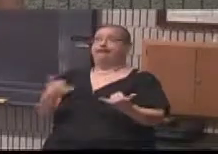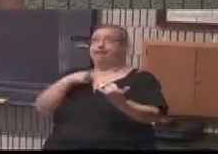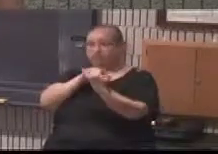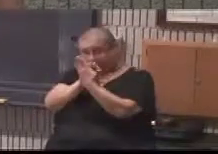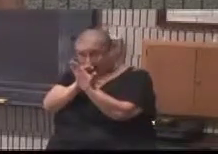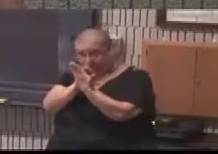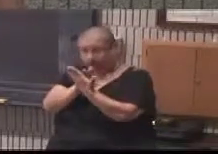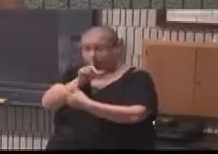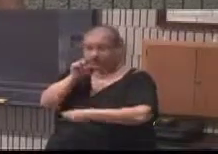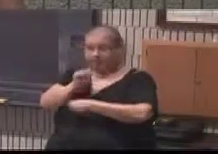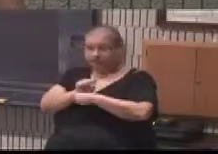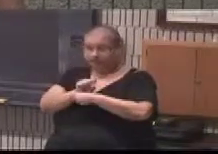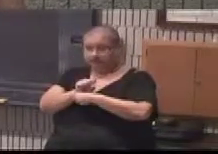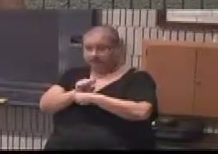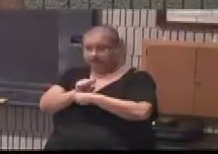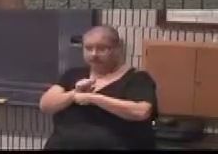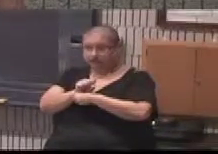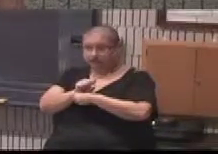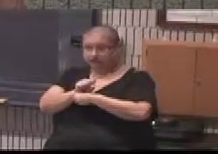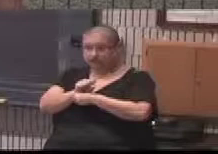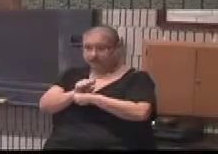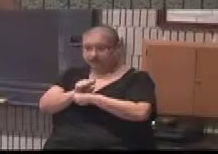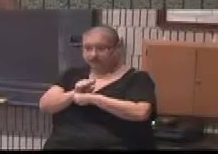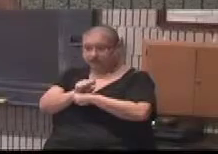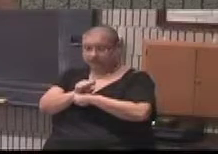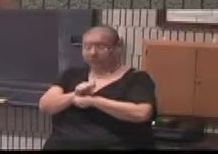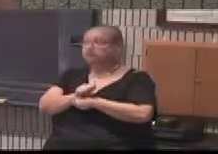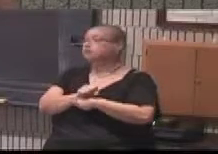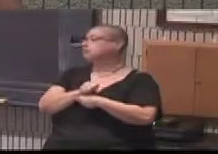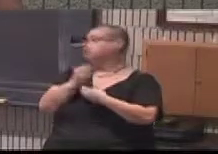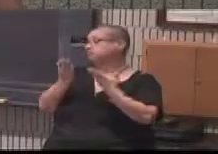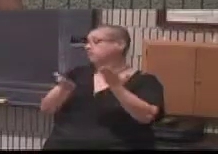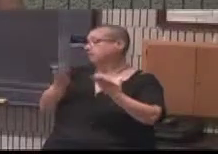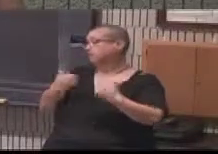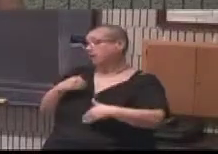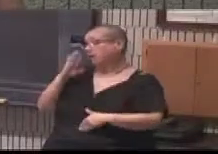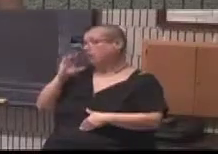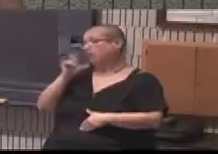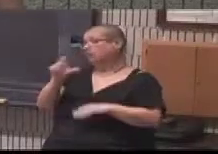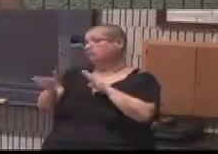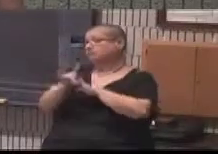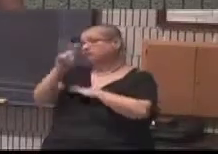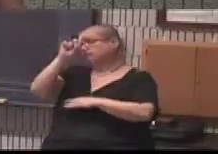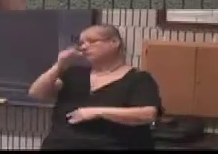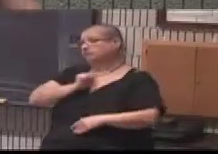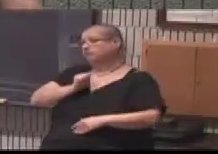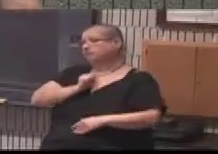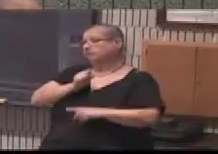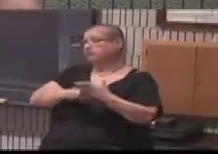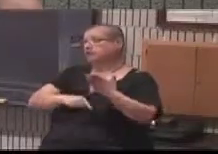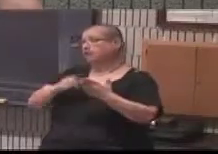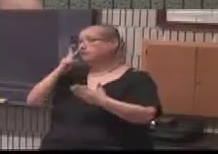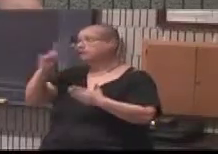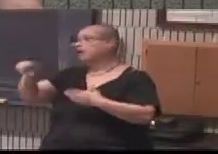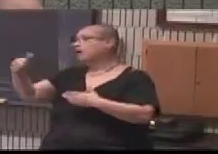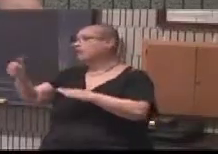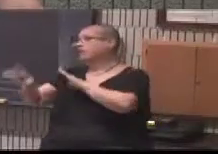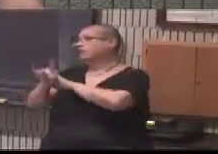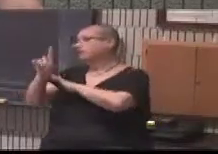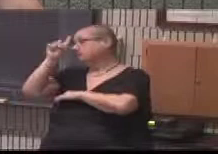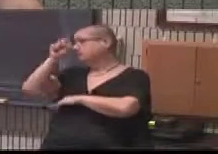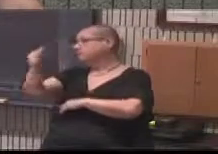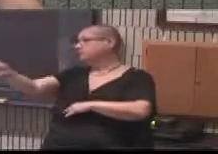facing that when the time comes, that I may not choose that for myself. So anyway,